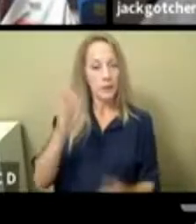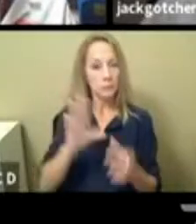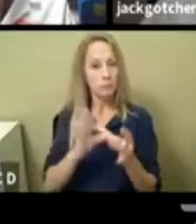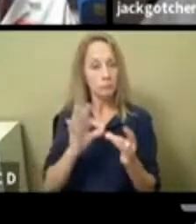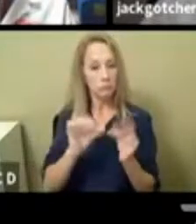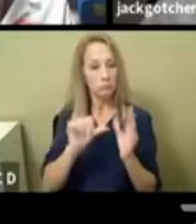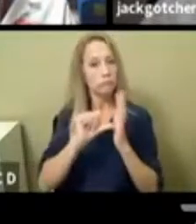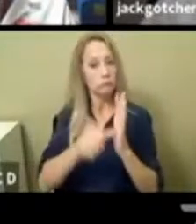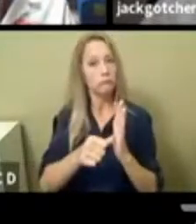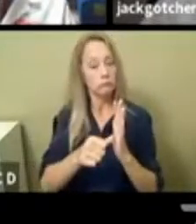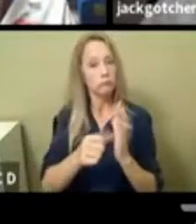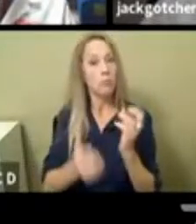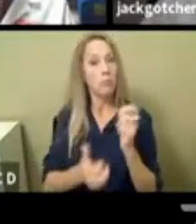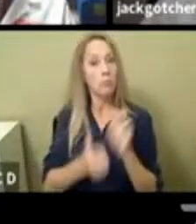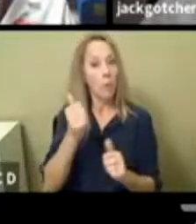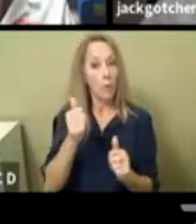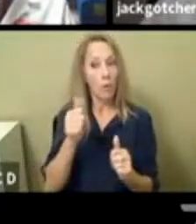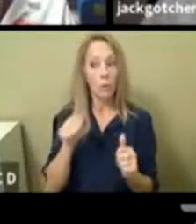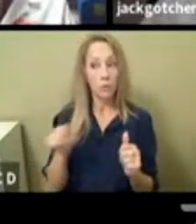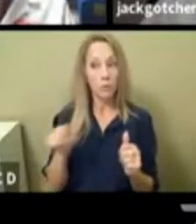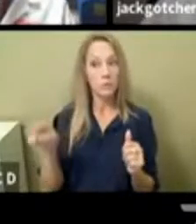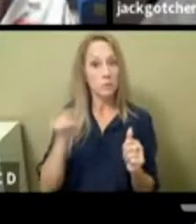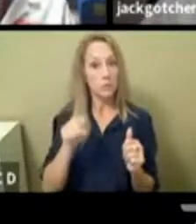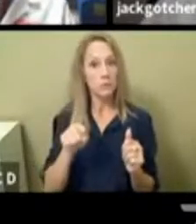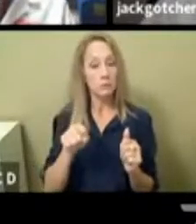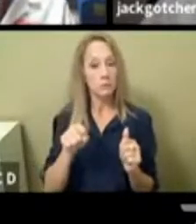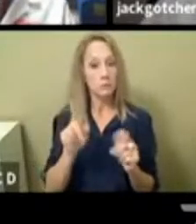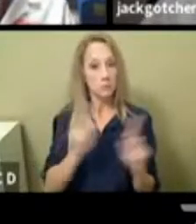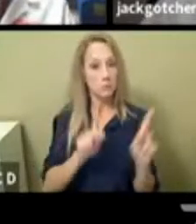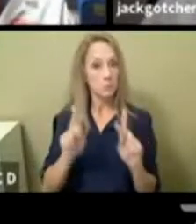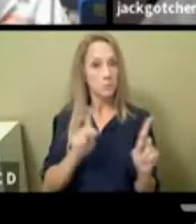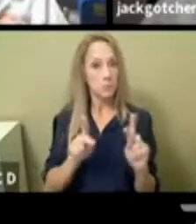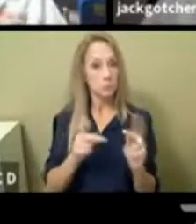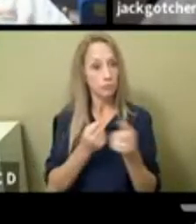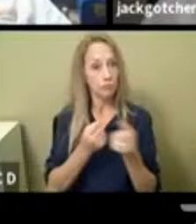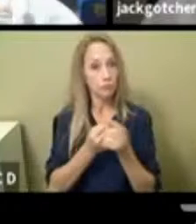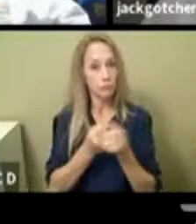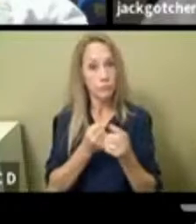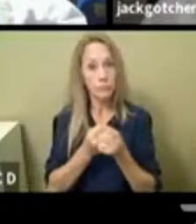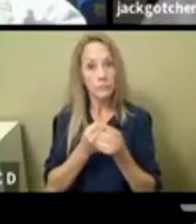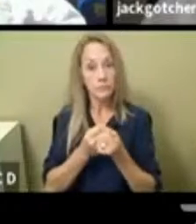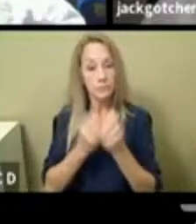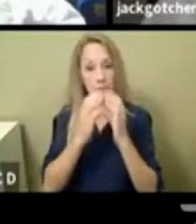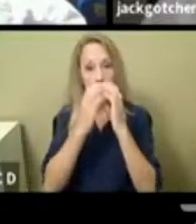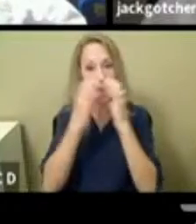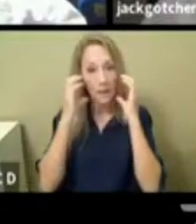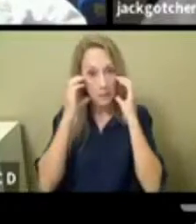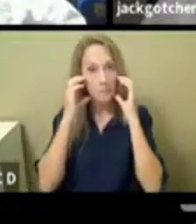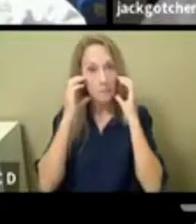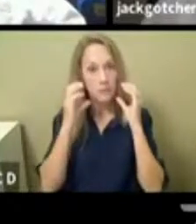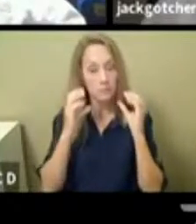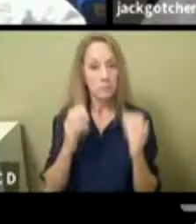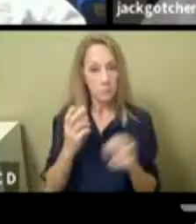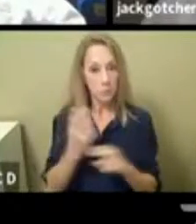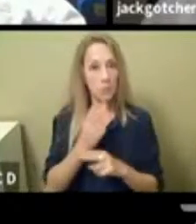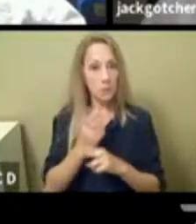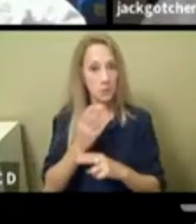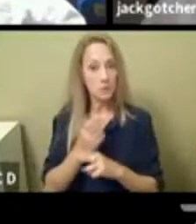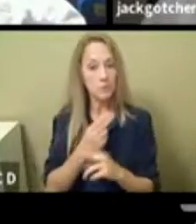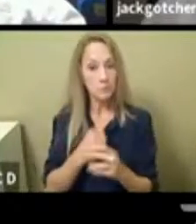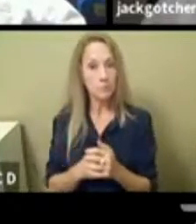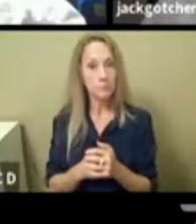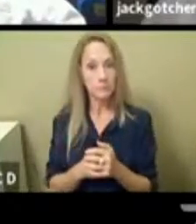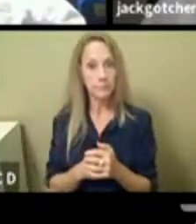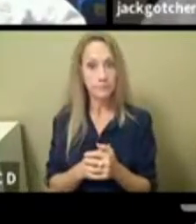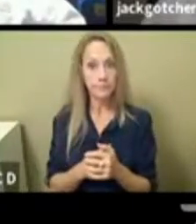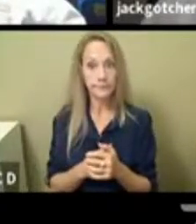highlighted that most individuals are in favor of masking, and that you know,